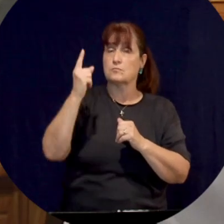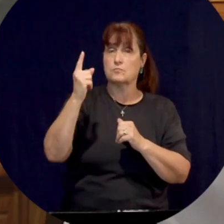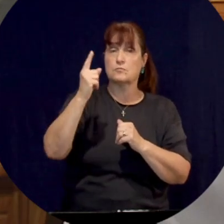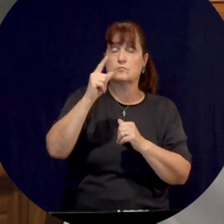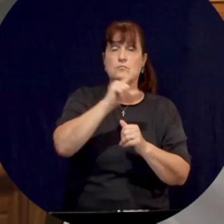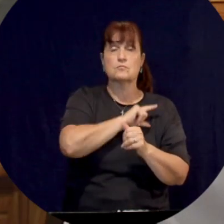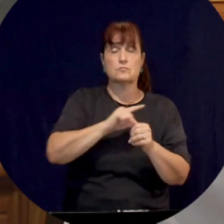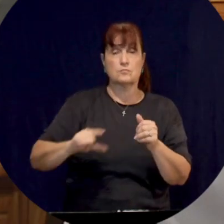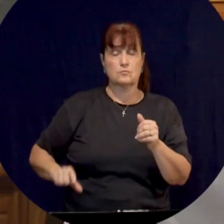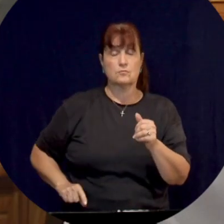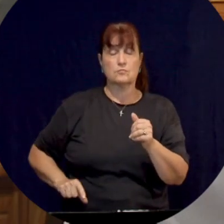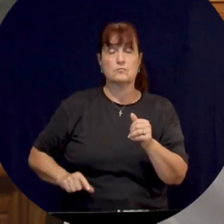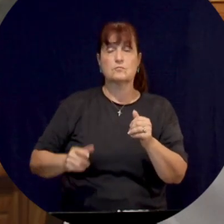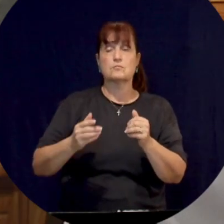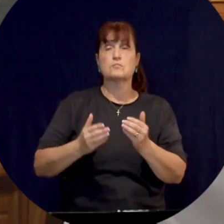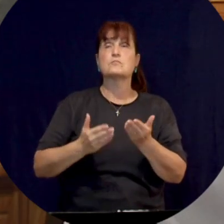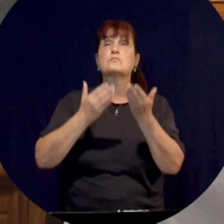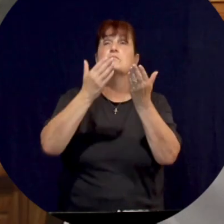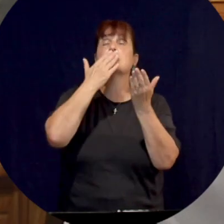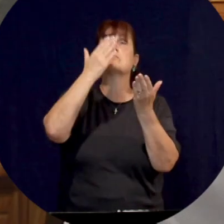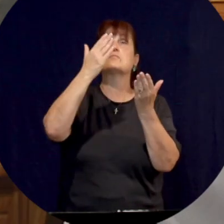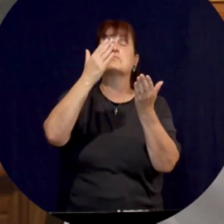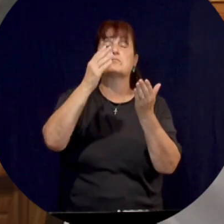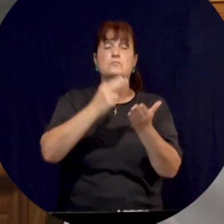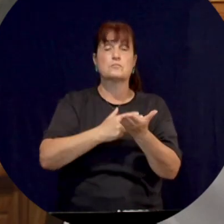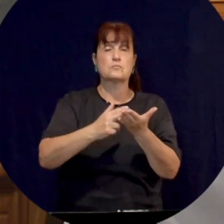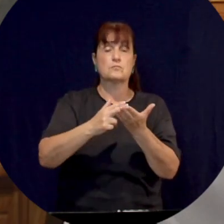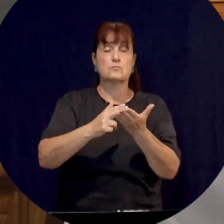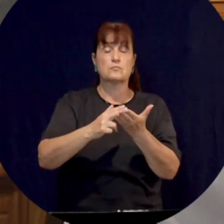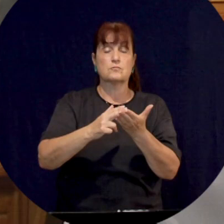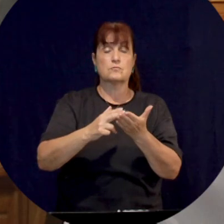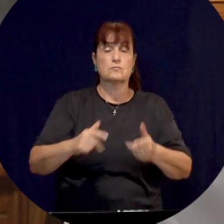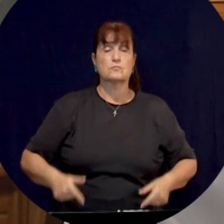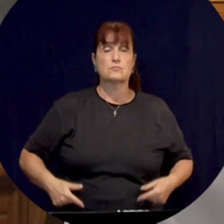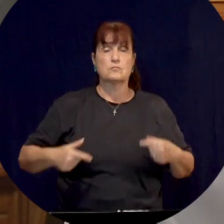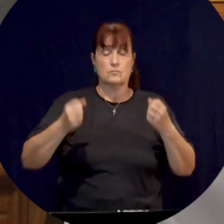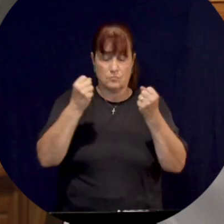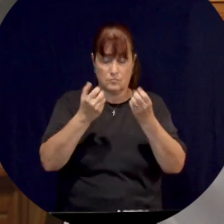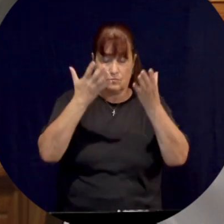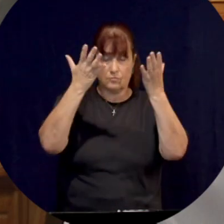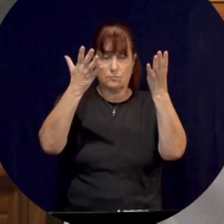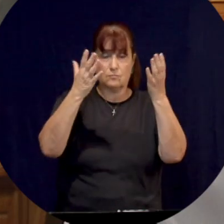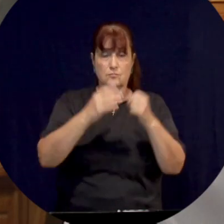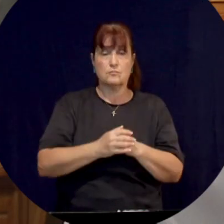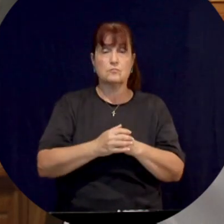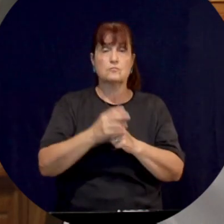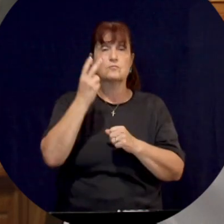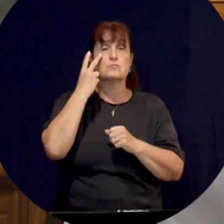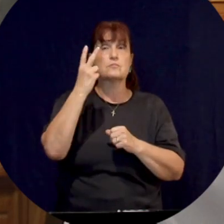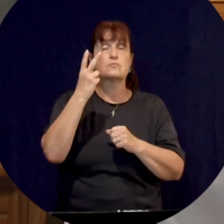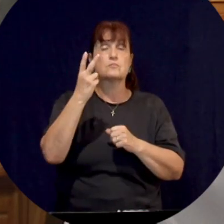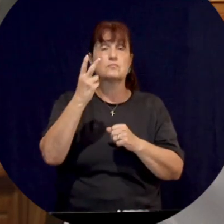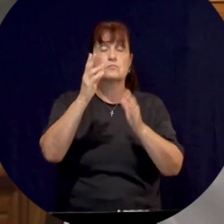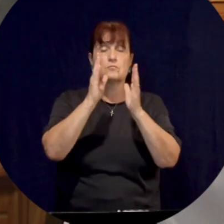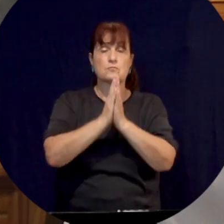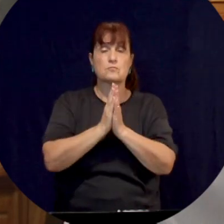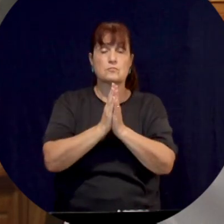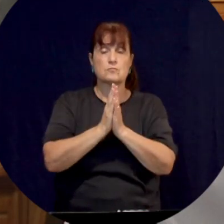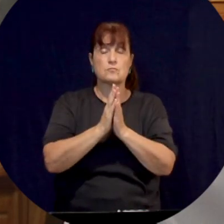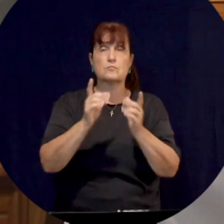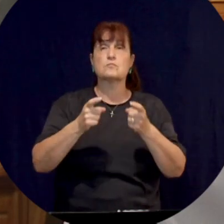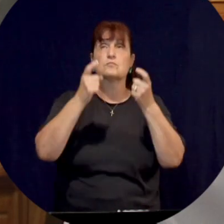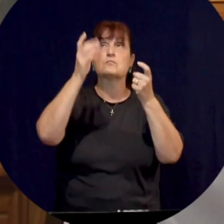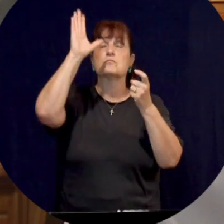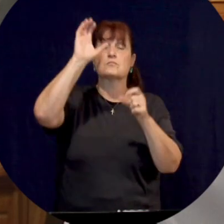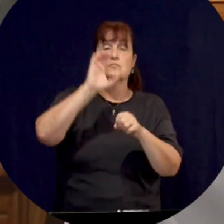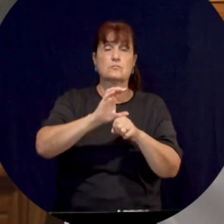we offer you in thanksgiving this holy and living sacrifice. Look, we pray, upon the oblation of